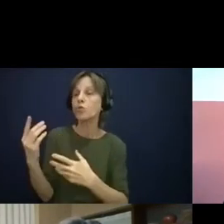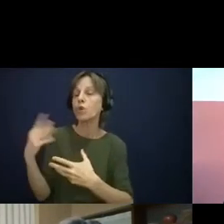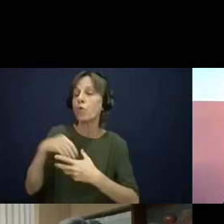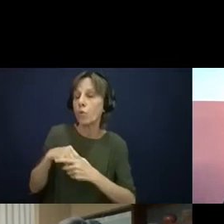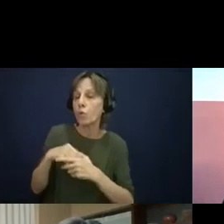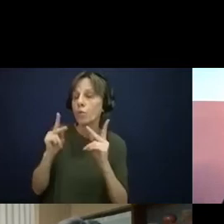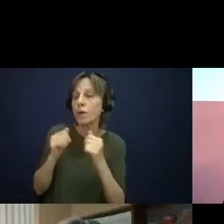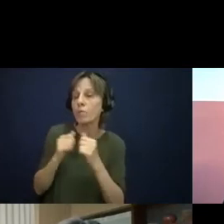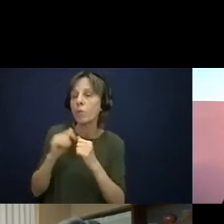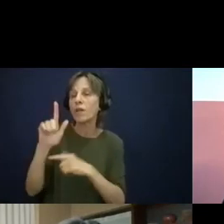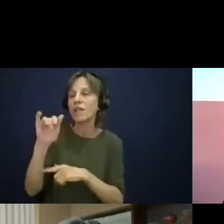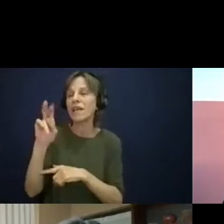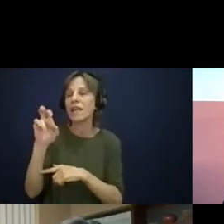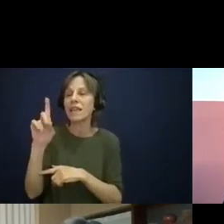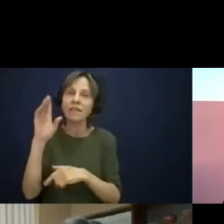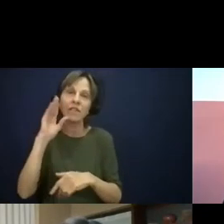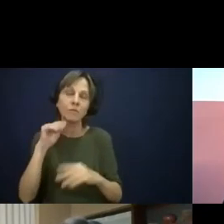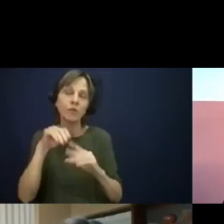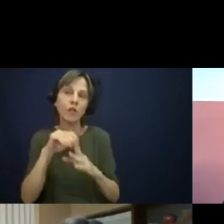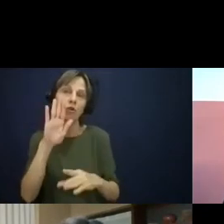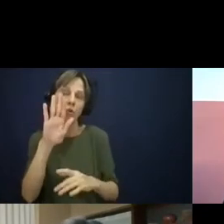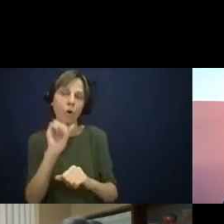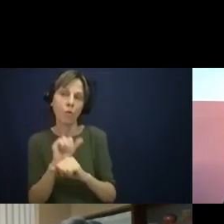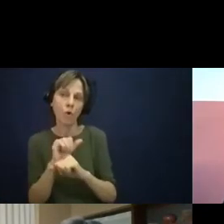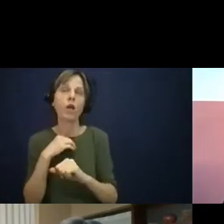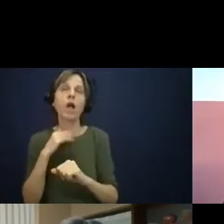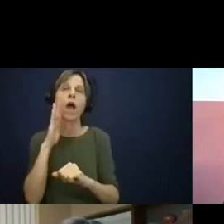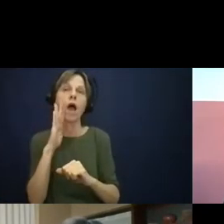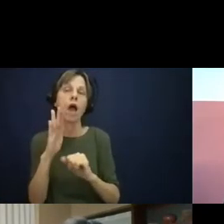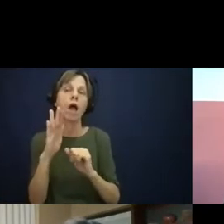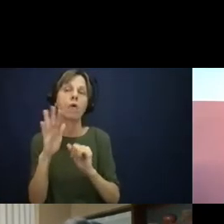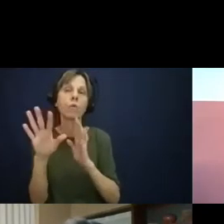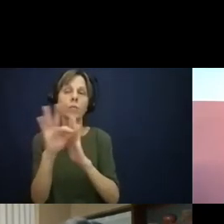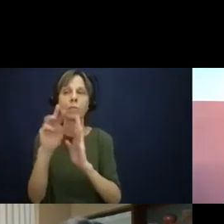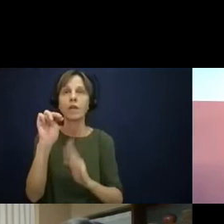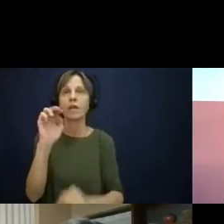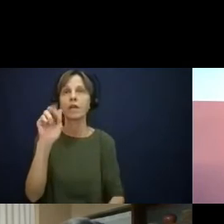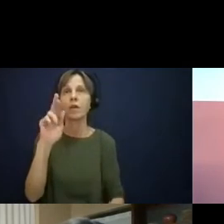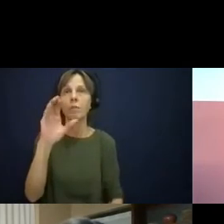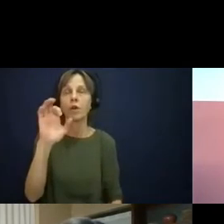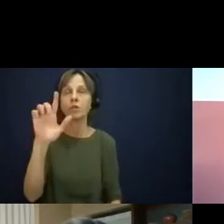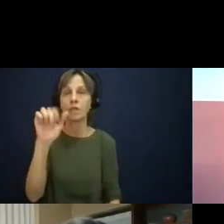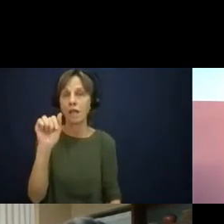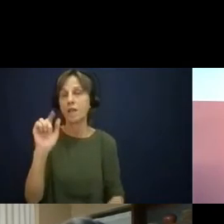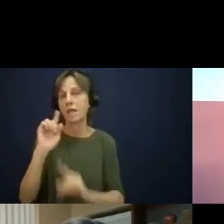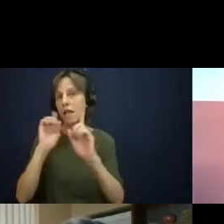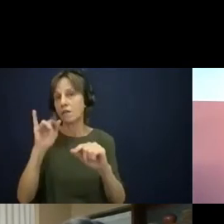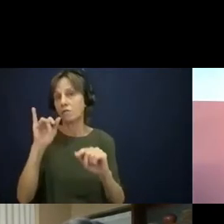own work? I'll start by calling on Marcella to answer that question. Marcella, can I bring you